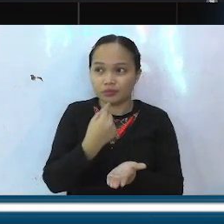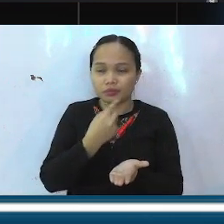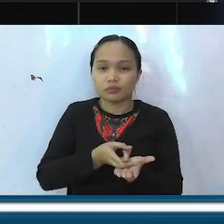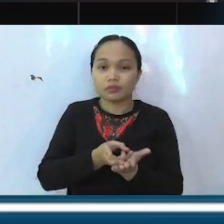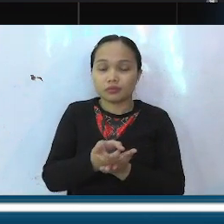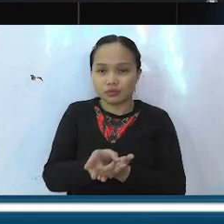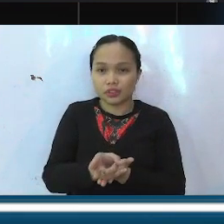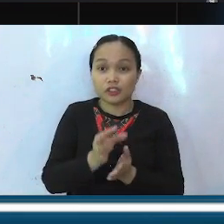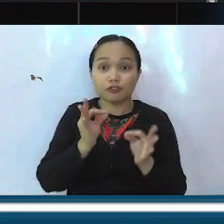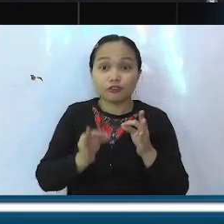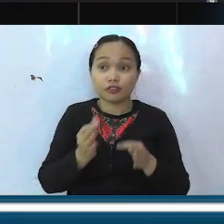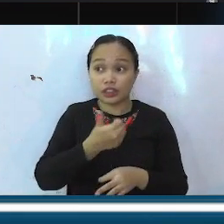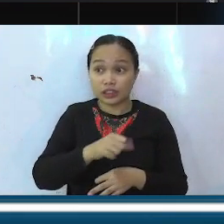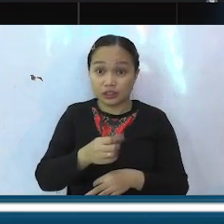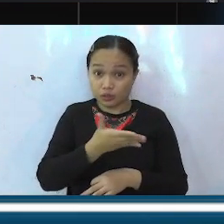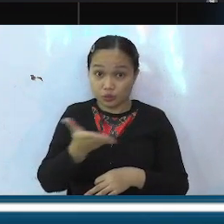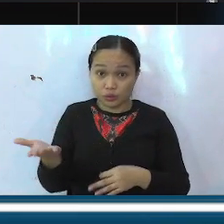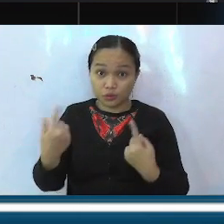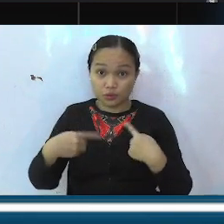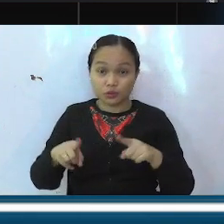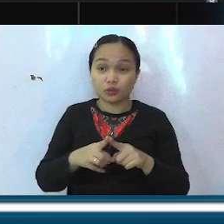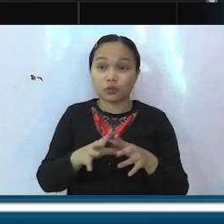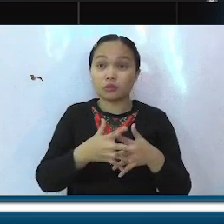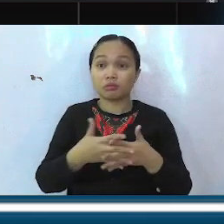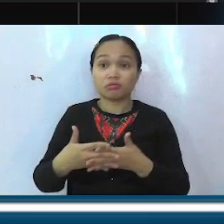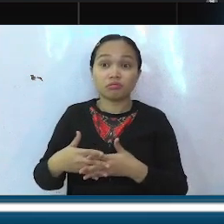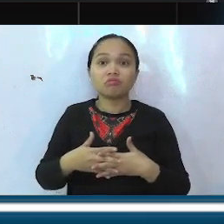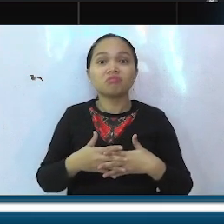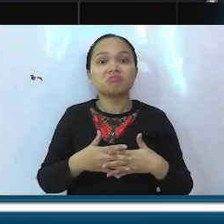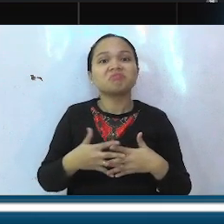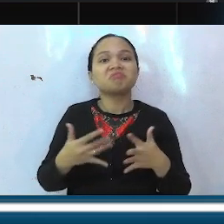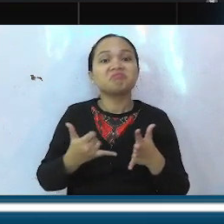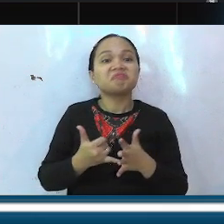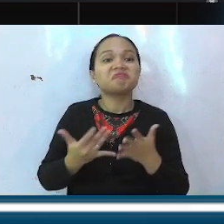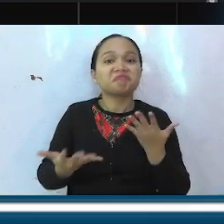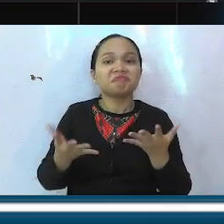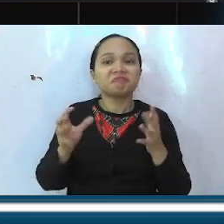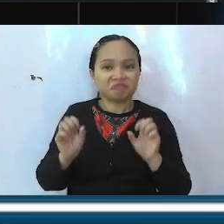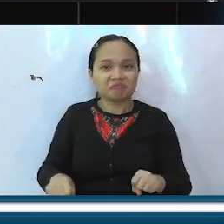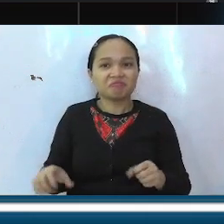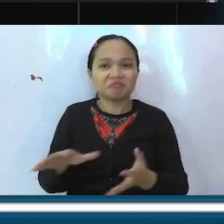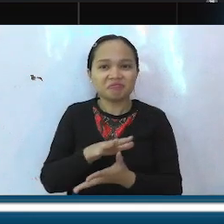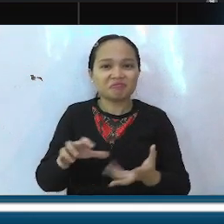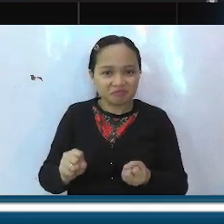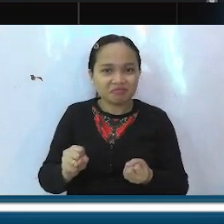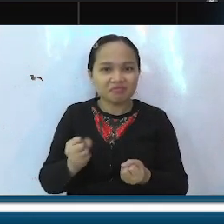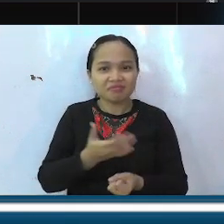If any of you went to America, it'd probably destroy you. That's right.